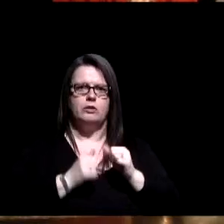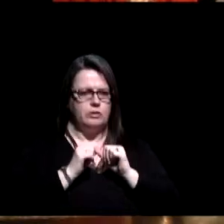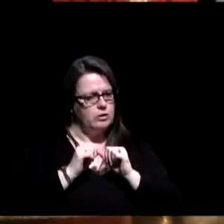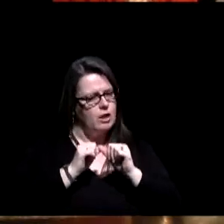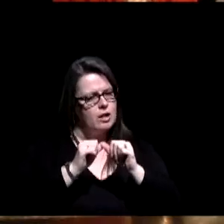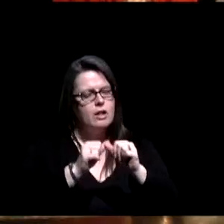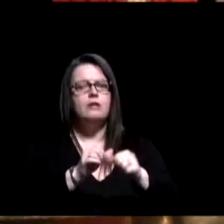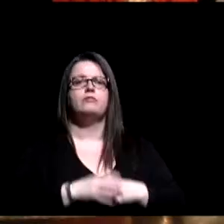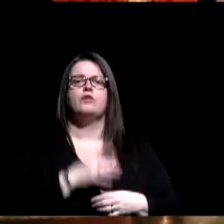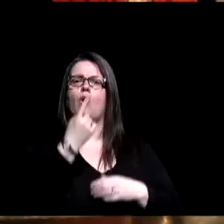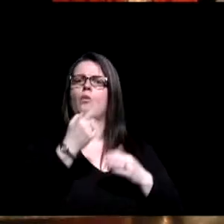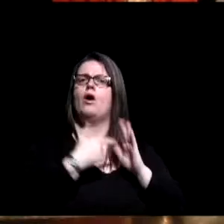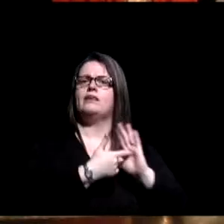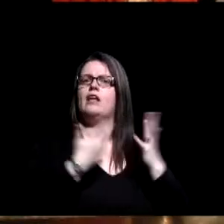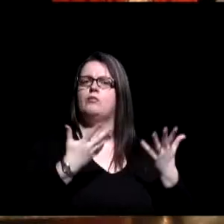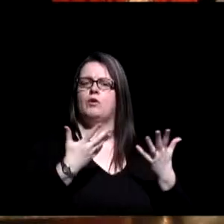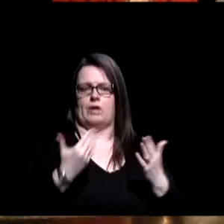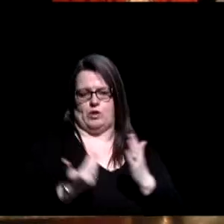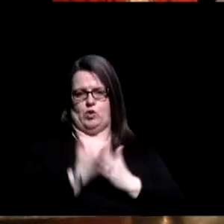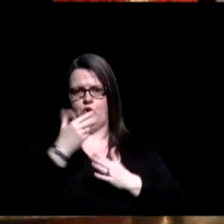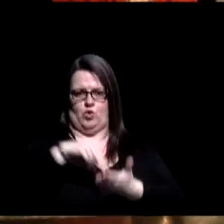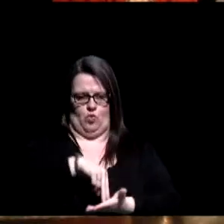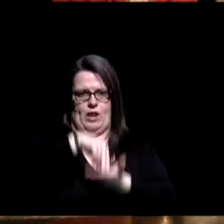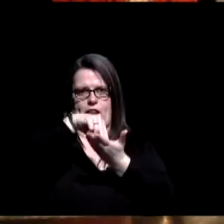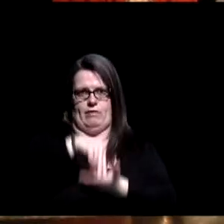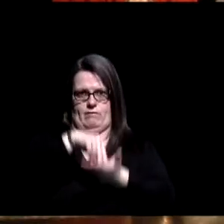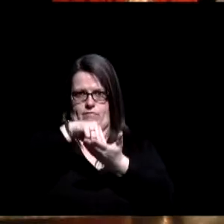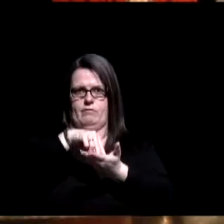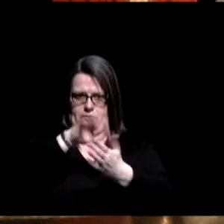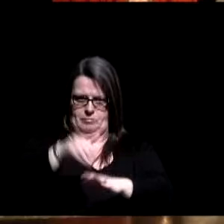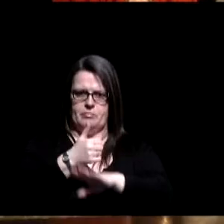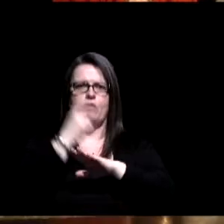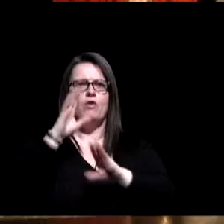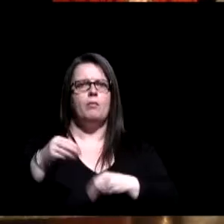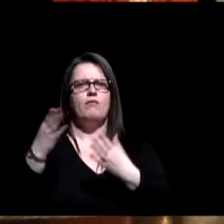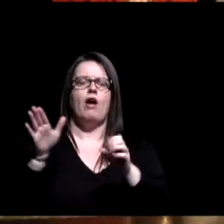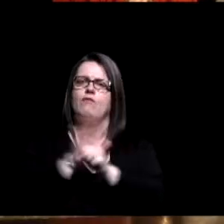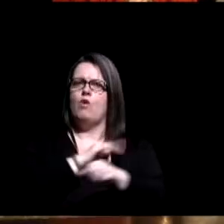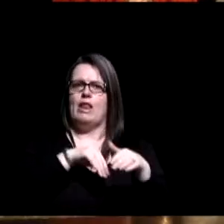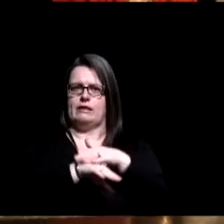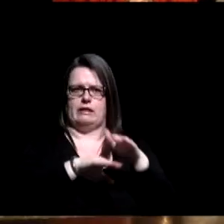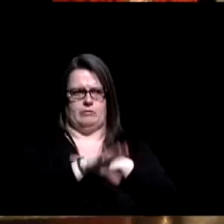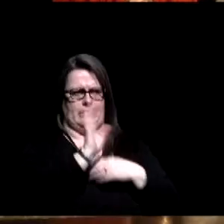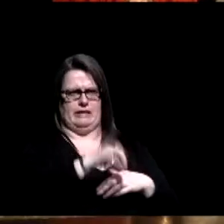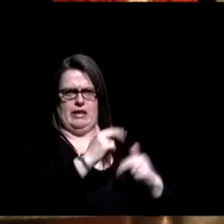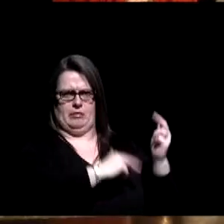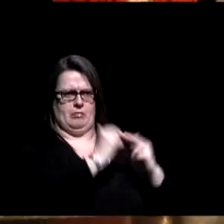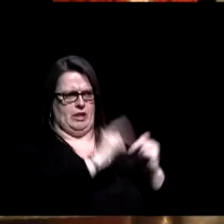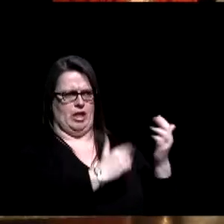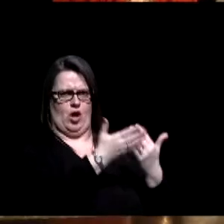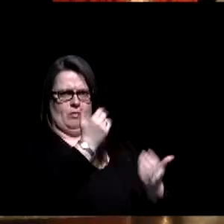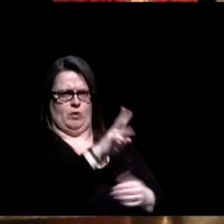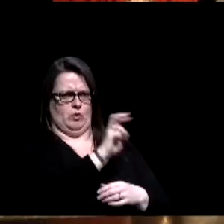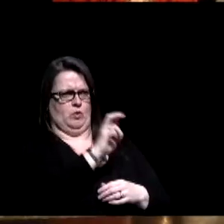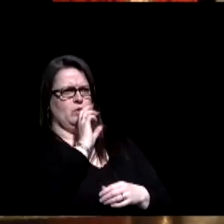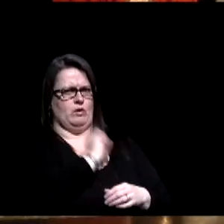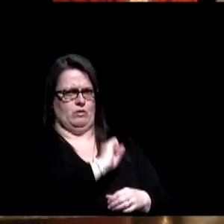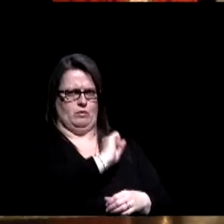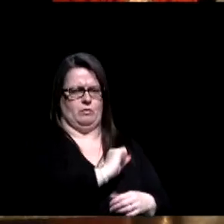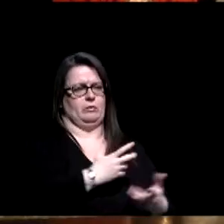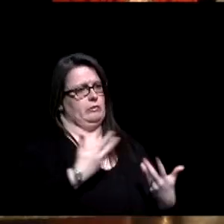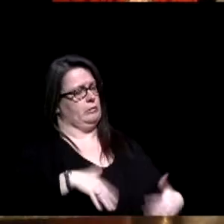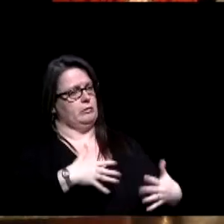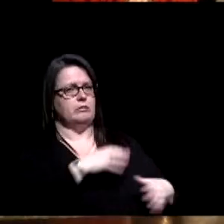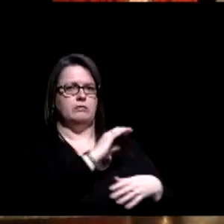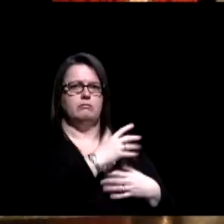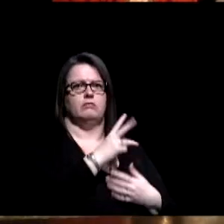was the introduction of a lift to provide full accessibility to an almost two-century-old building. The team constructed the